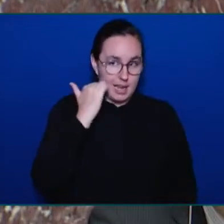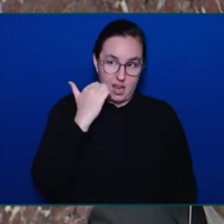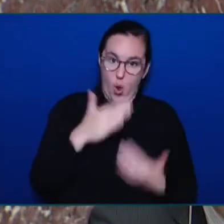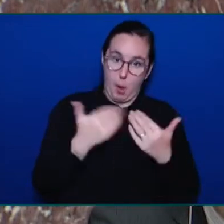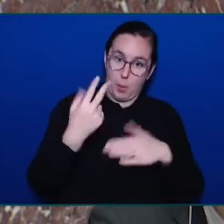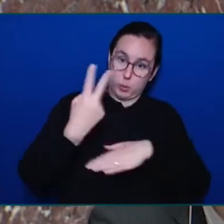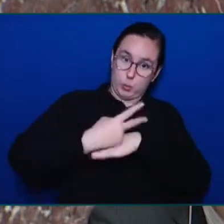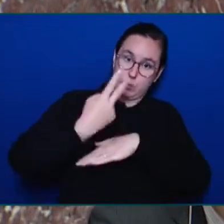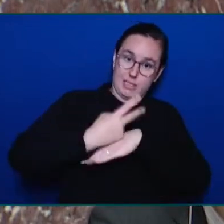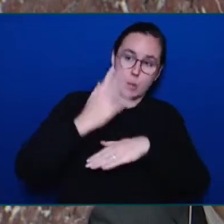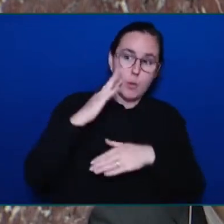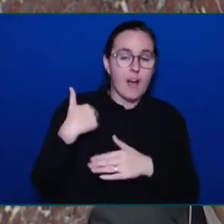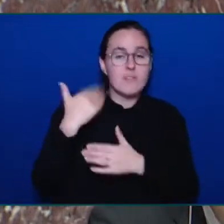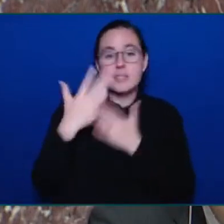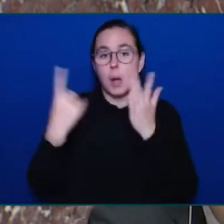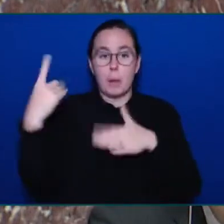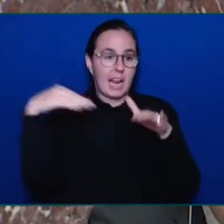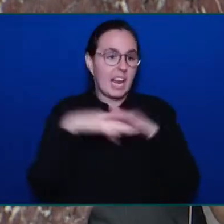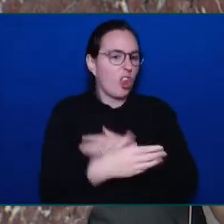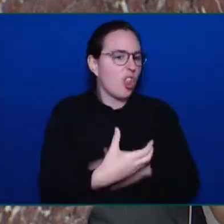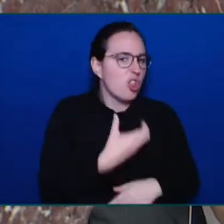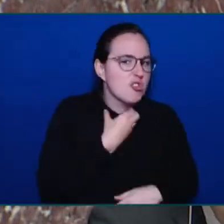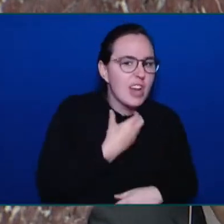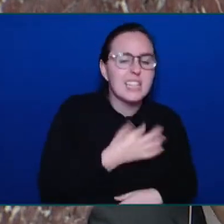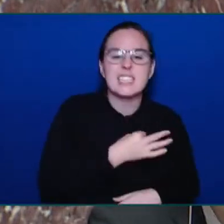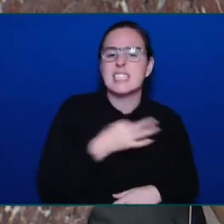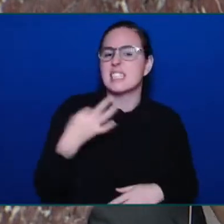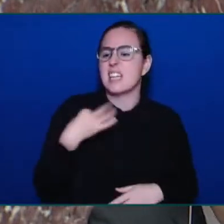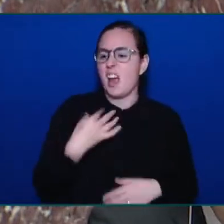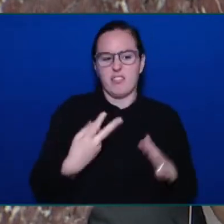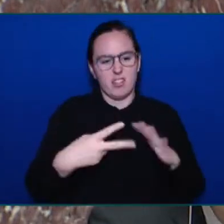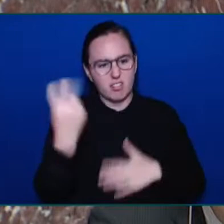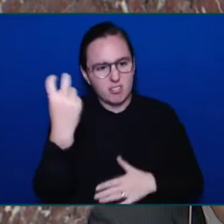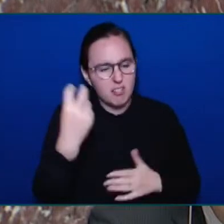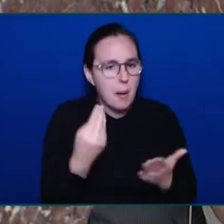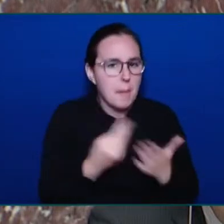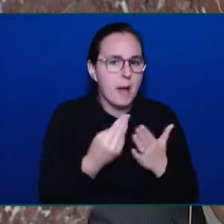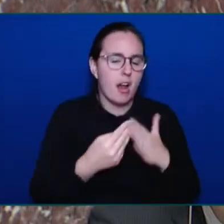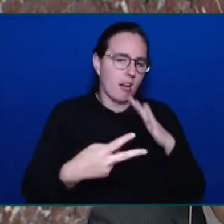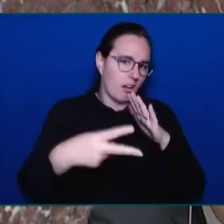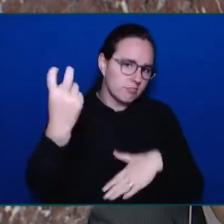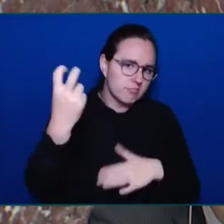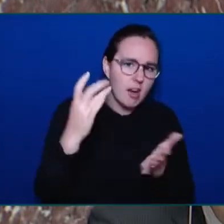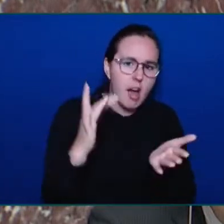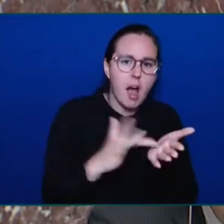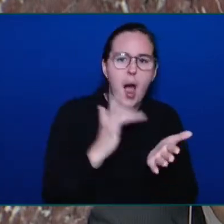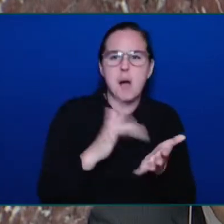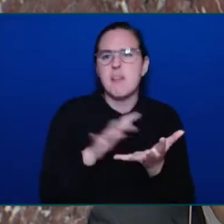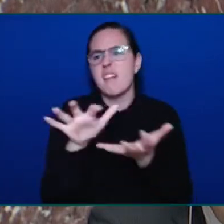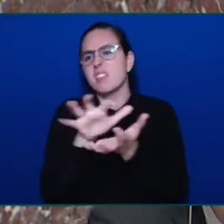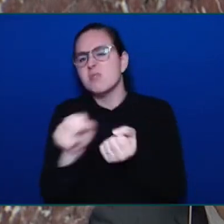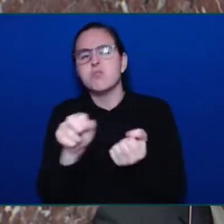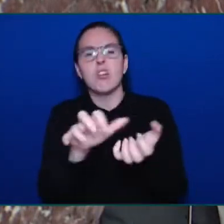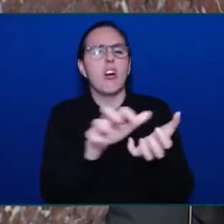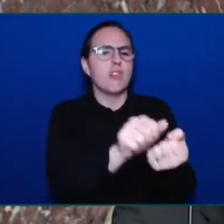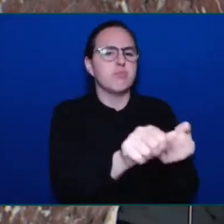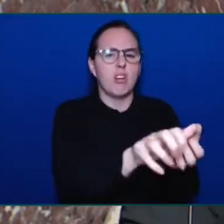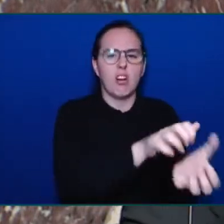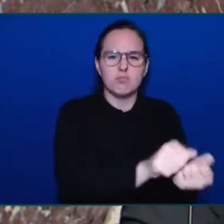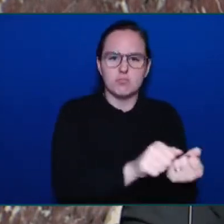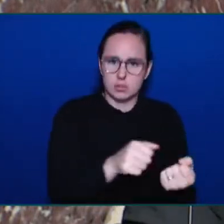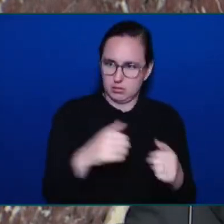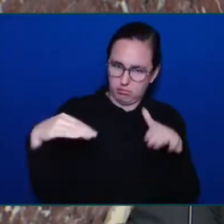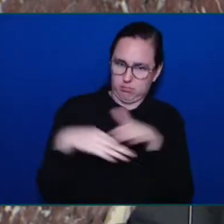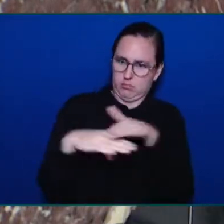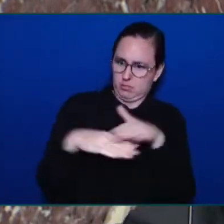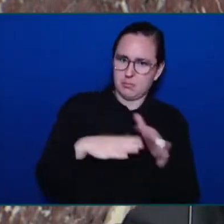and multiple encounters of vandalism," end quote. He is now being forced to close his cafe on Granville